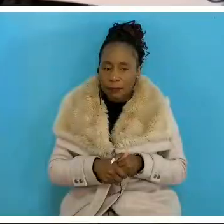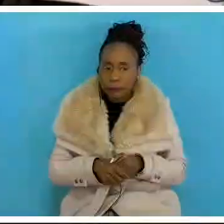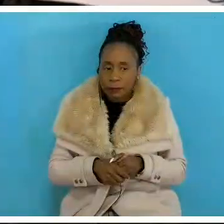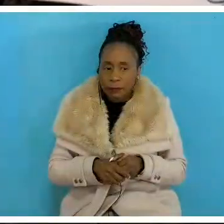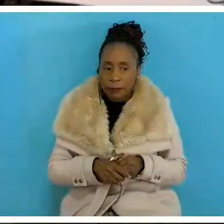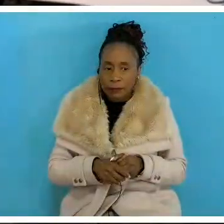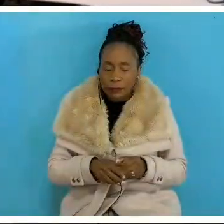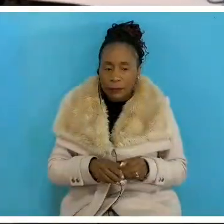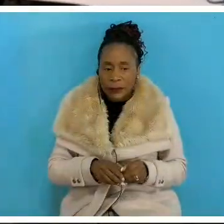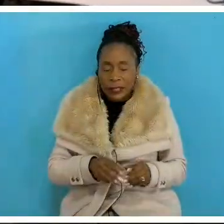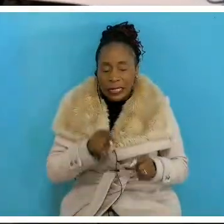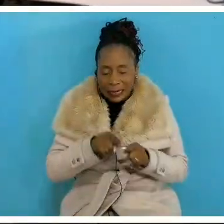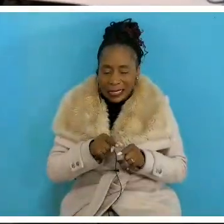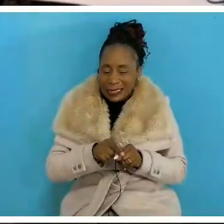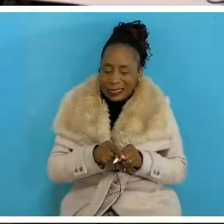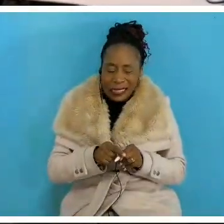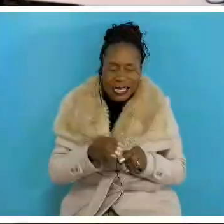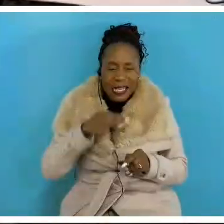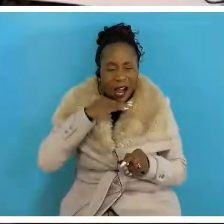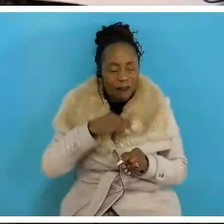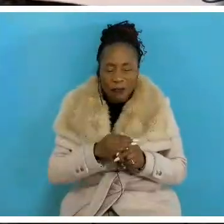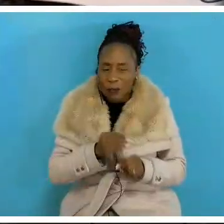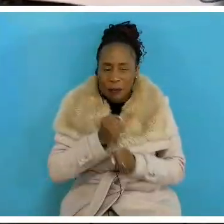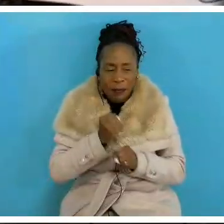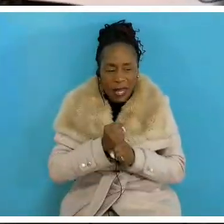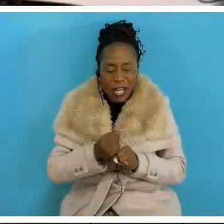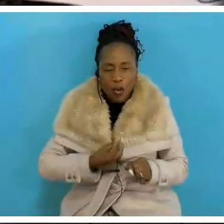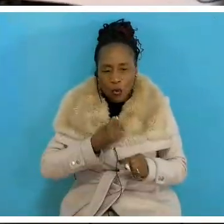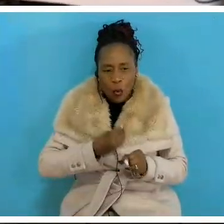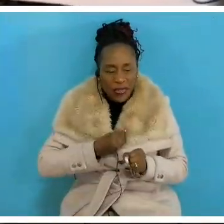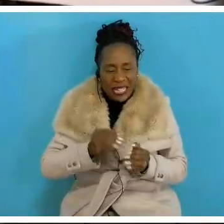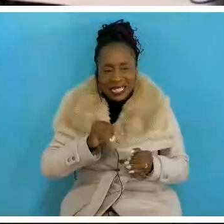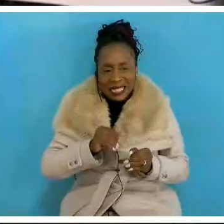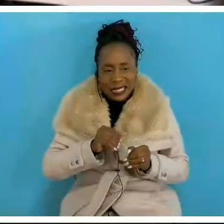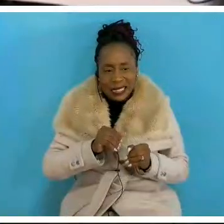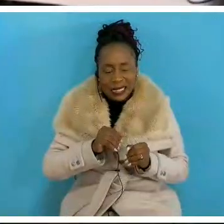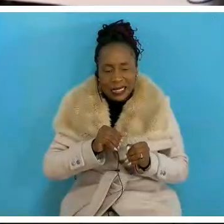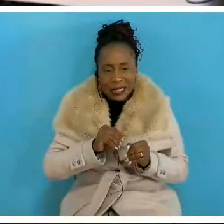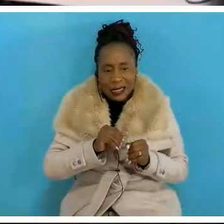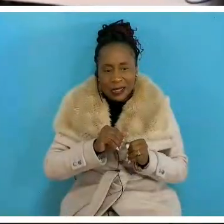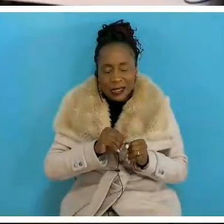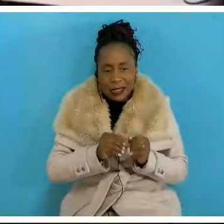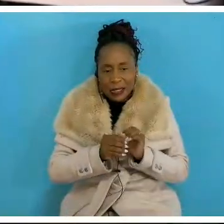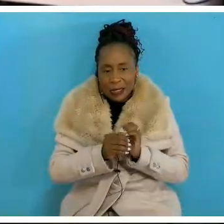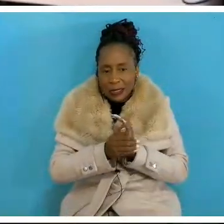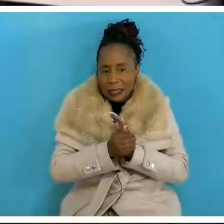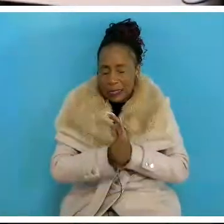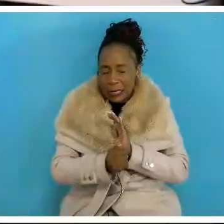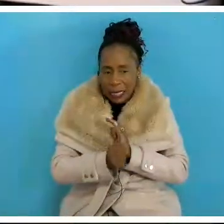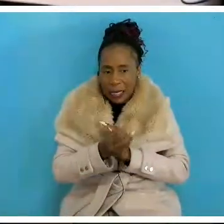get our youth skilled, because we are the future. We are the future of